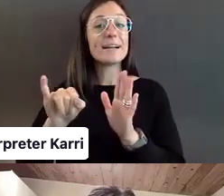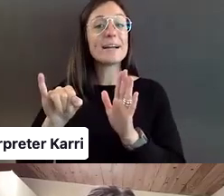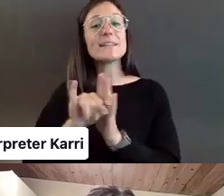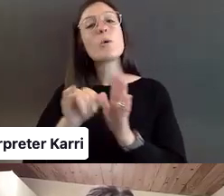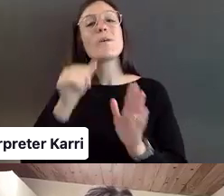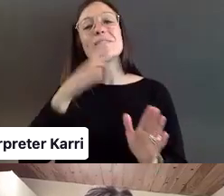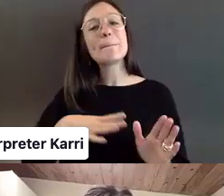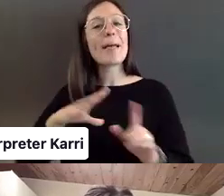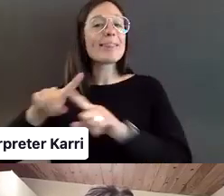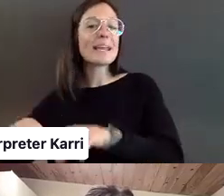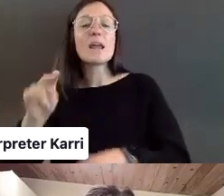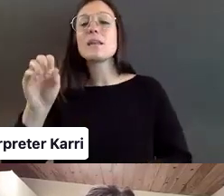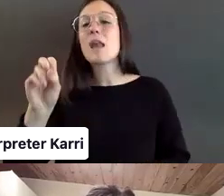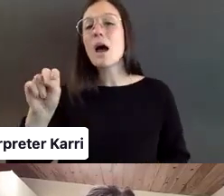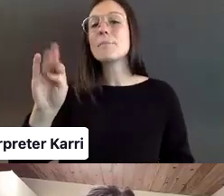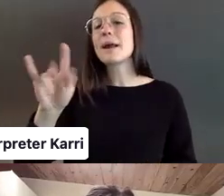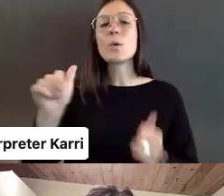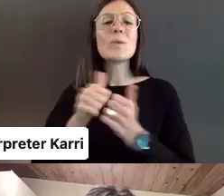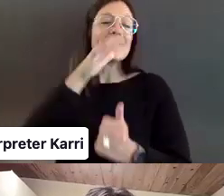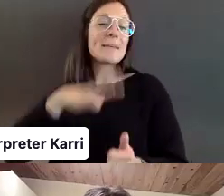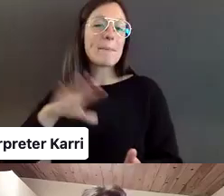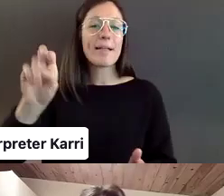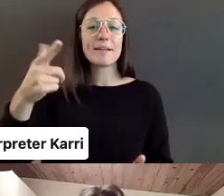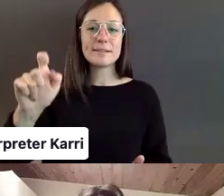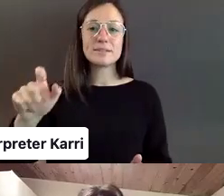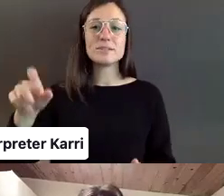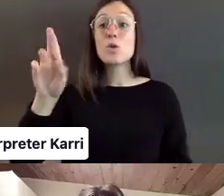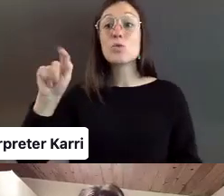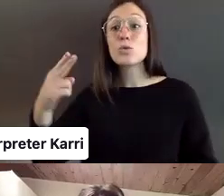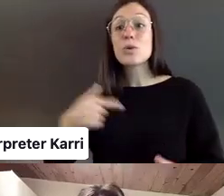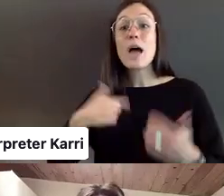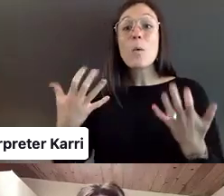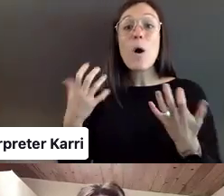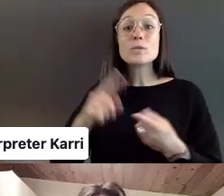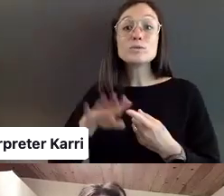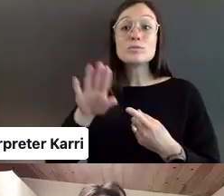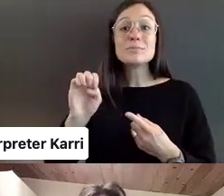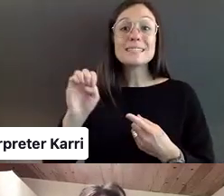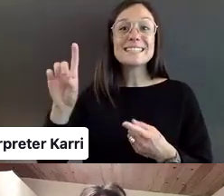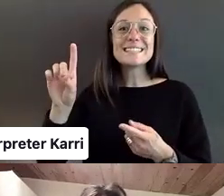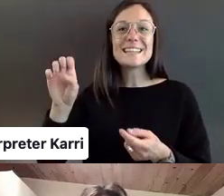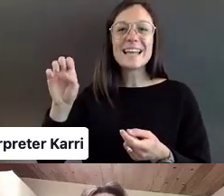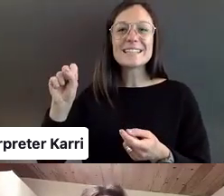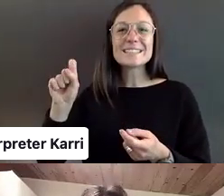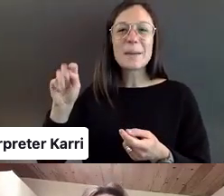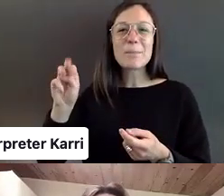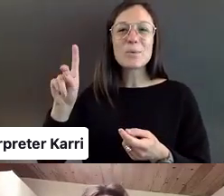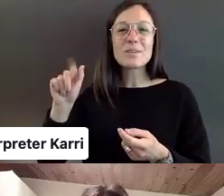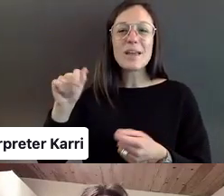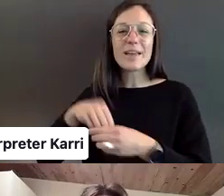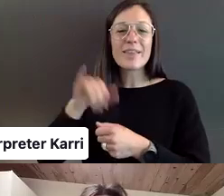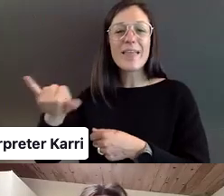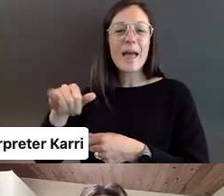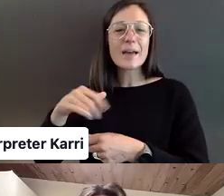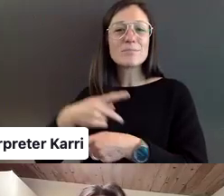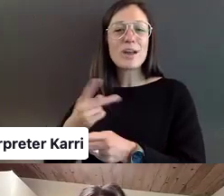leaning, non-binary with a female edge. I want to be Desdemona in that production. Ooh. Guys, don't threaten me